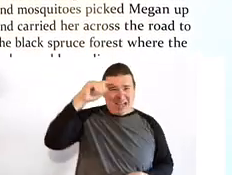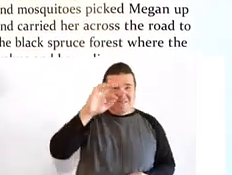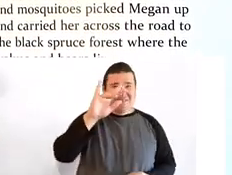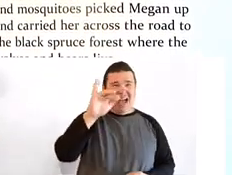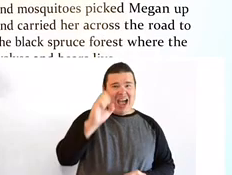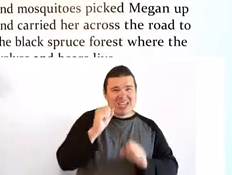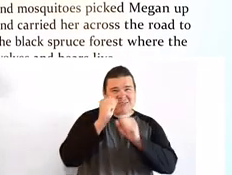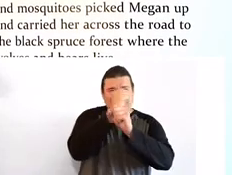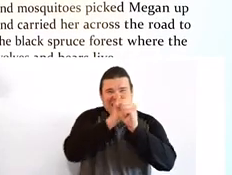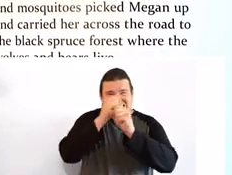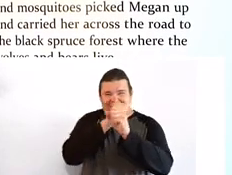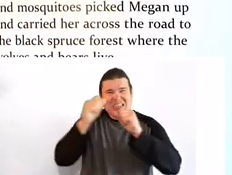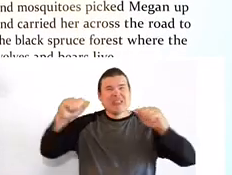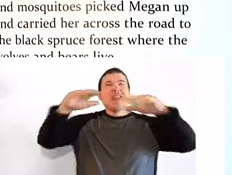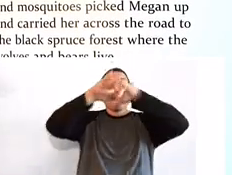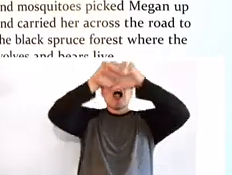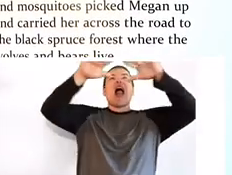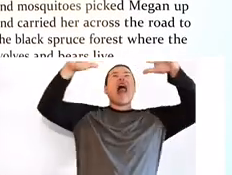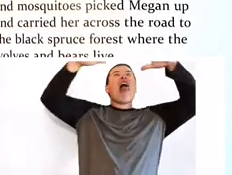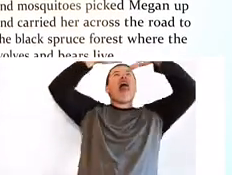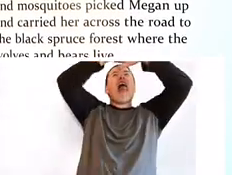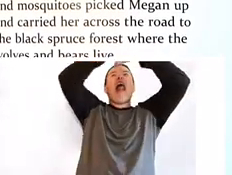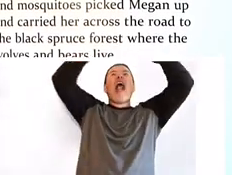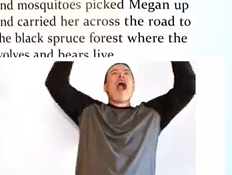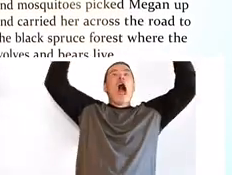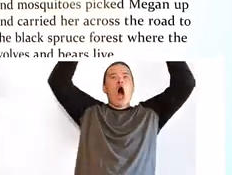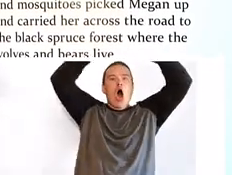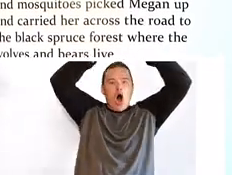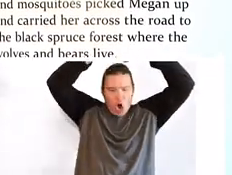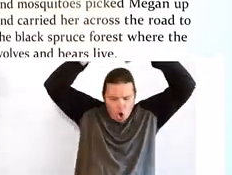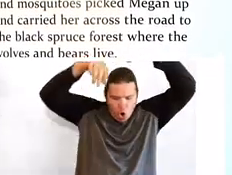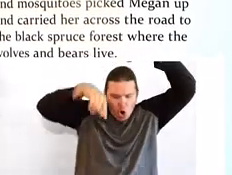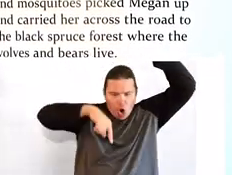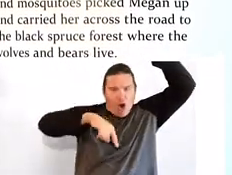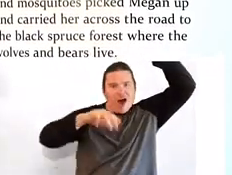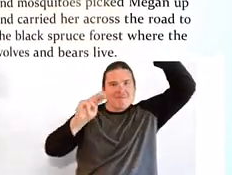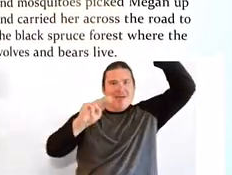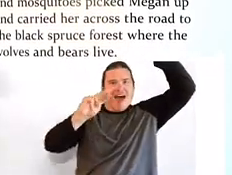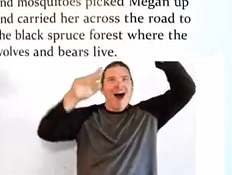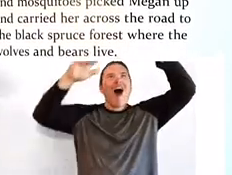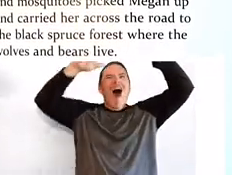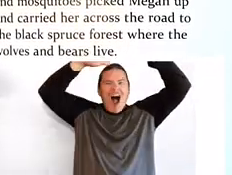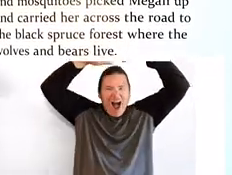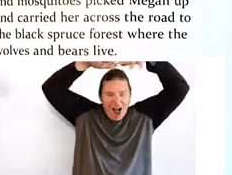16 gazillion blackflies and mosquitoes landed on her.